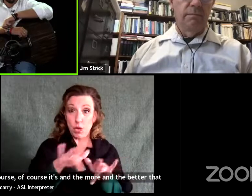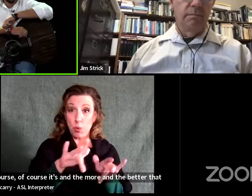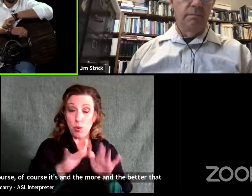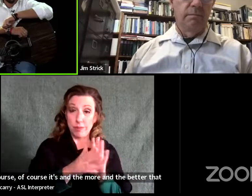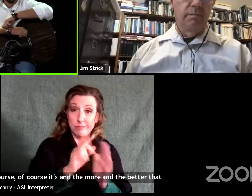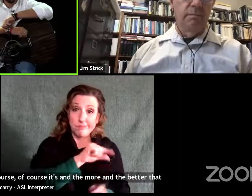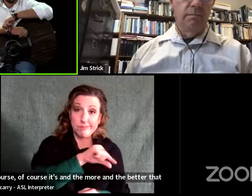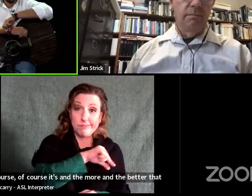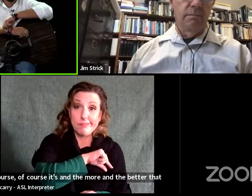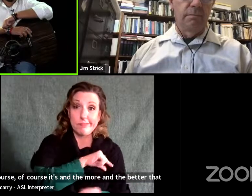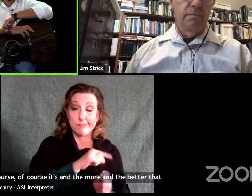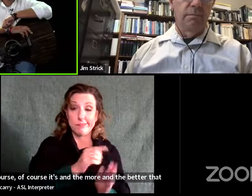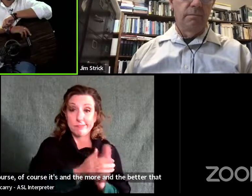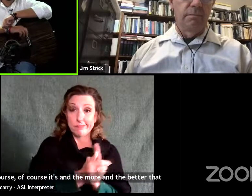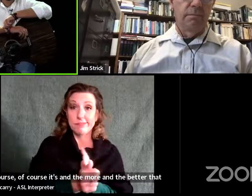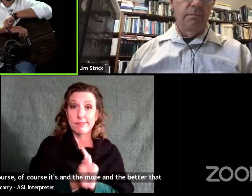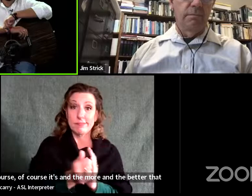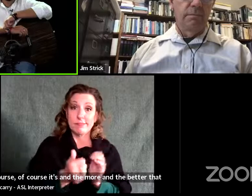and